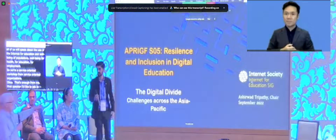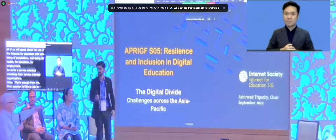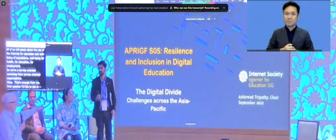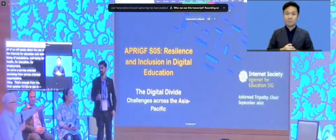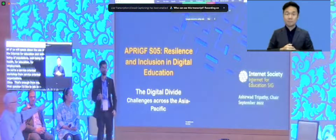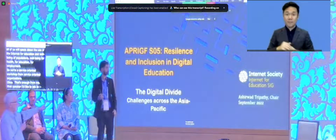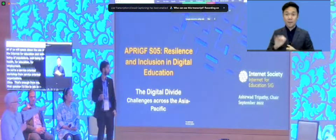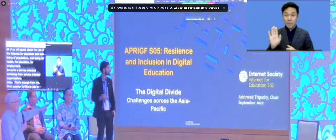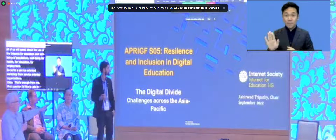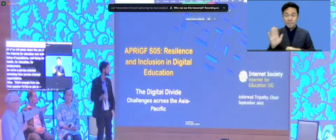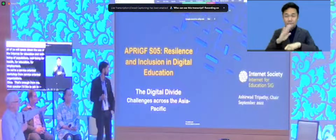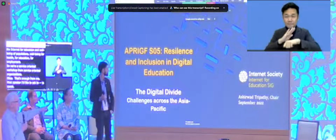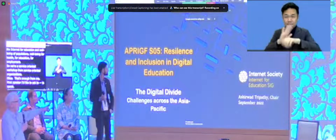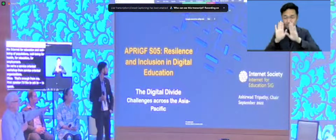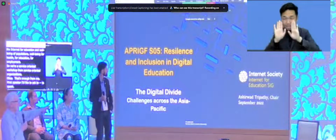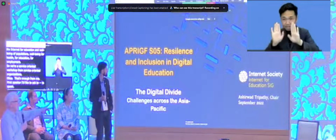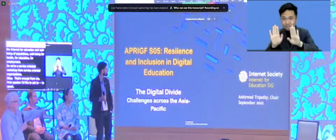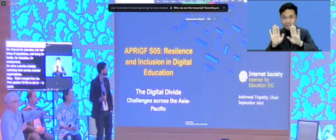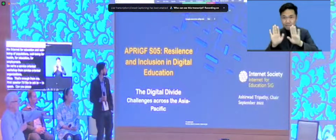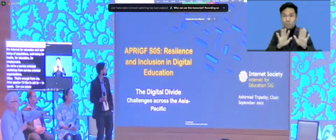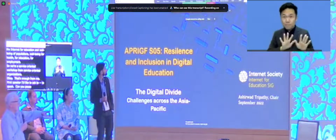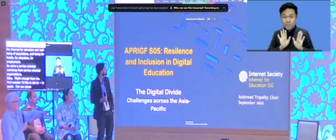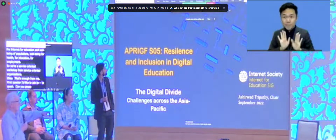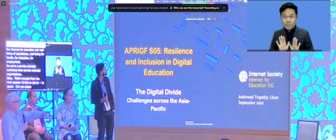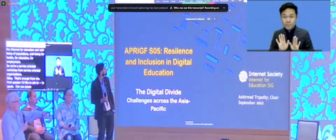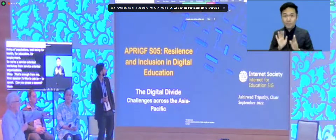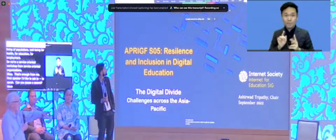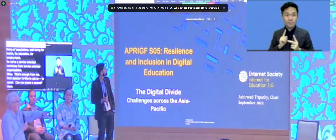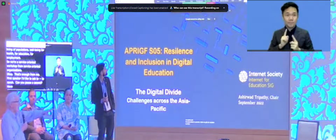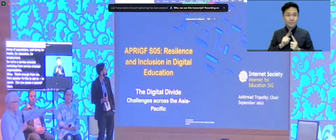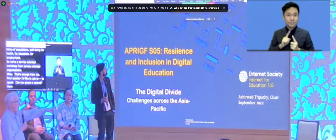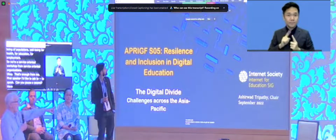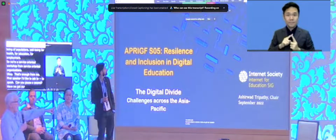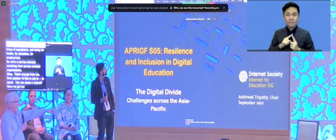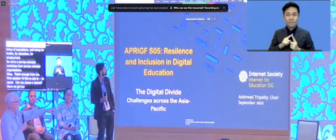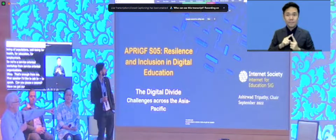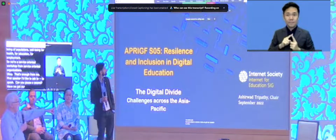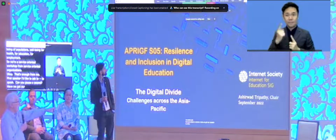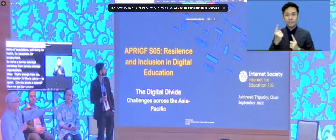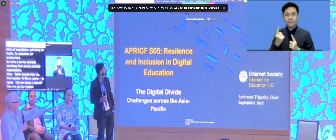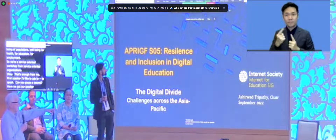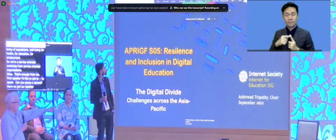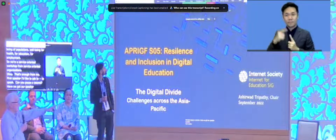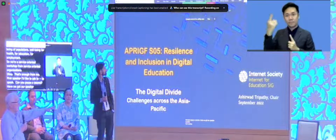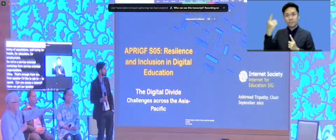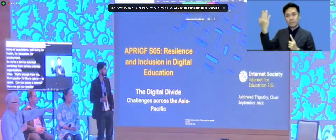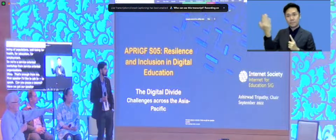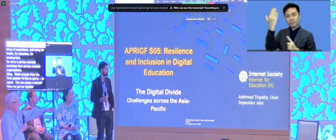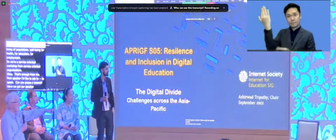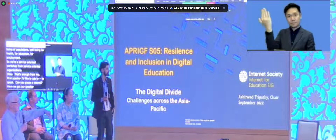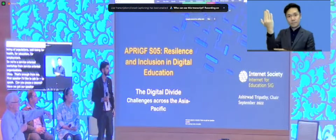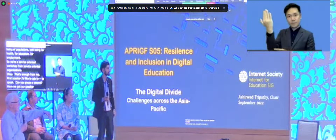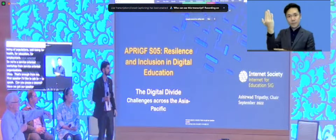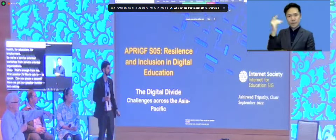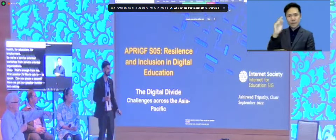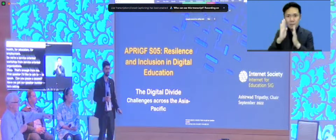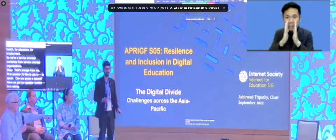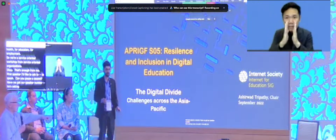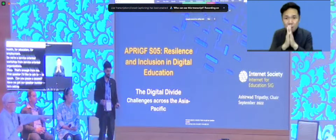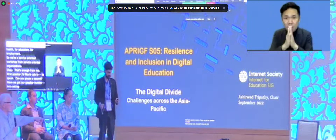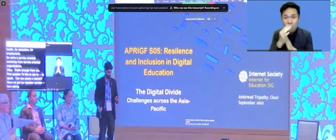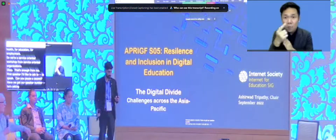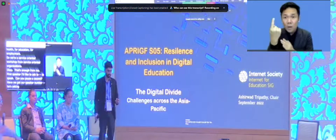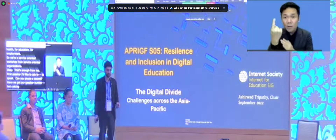pause a second? Have we got our speaker number? He's asking to be included. Have you got him? Yes,